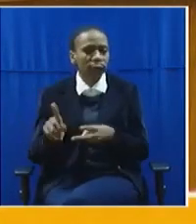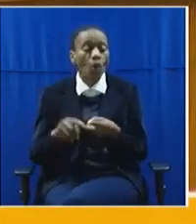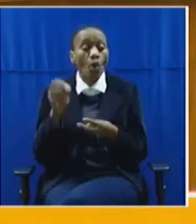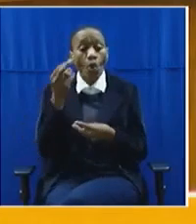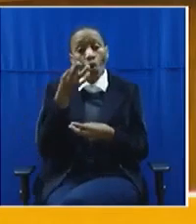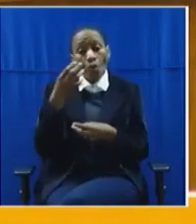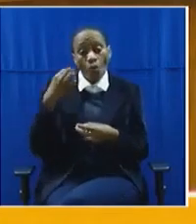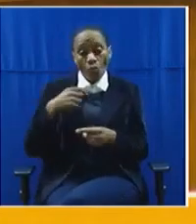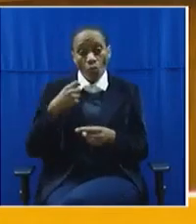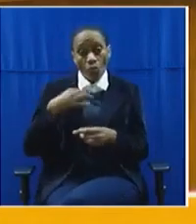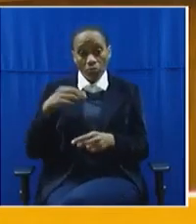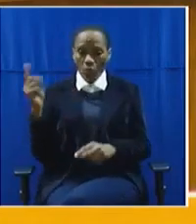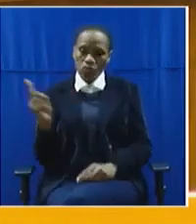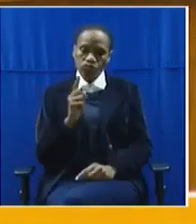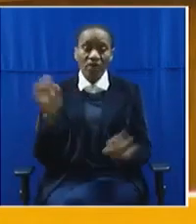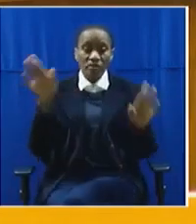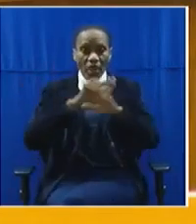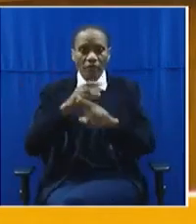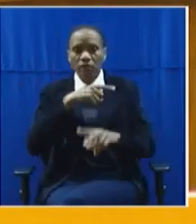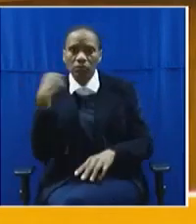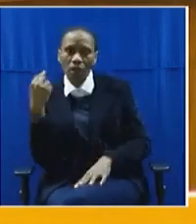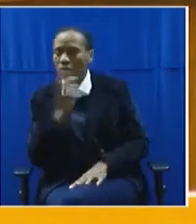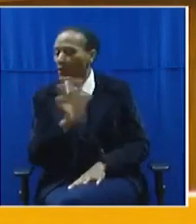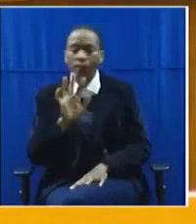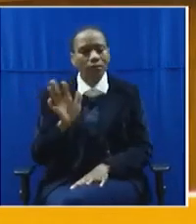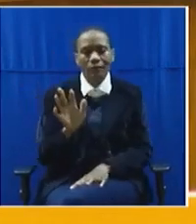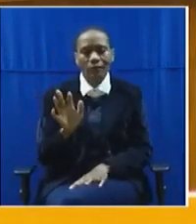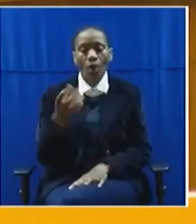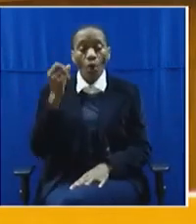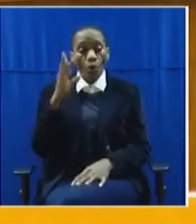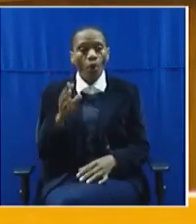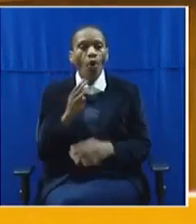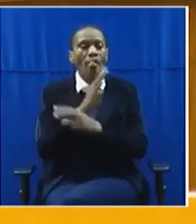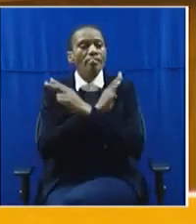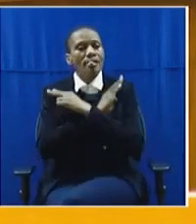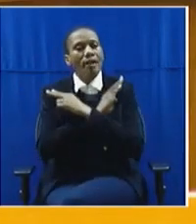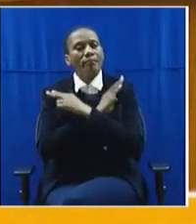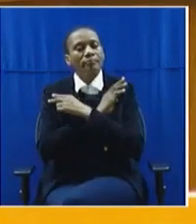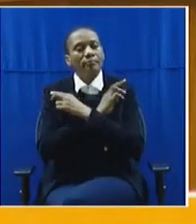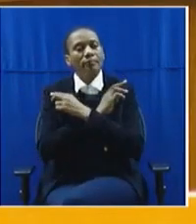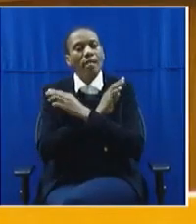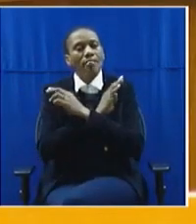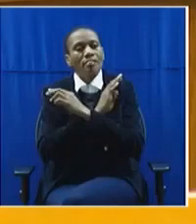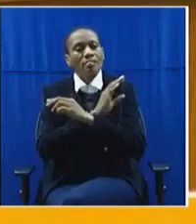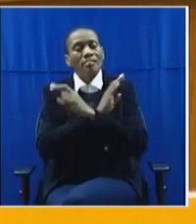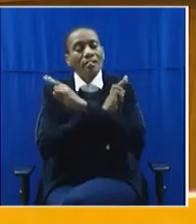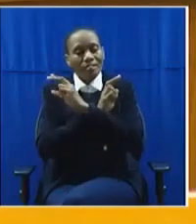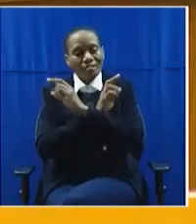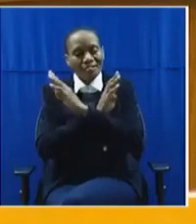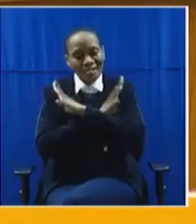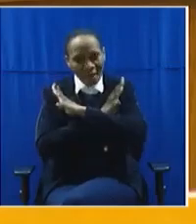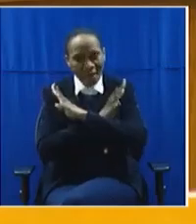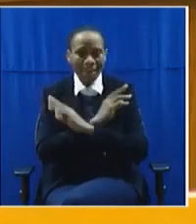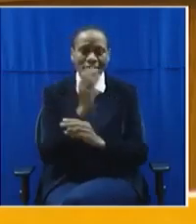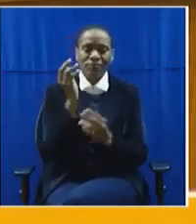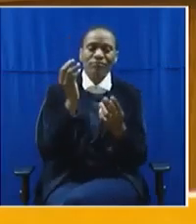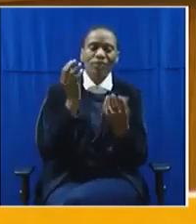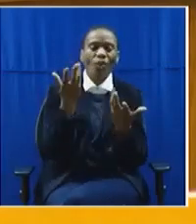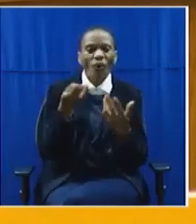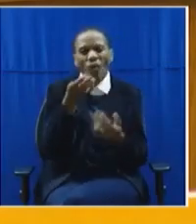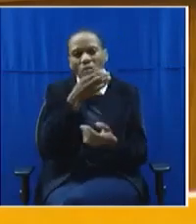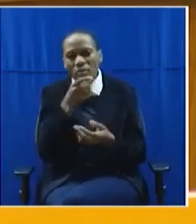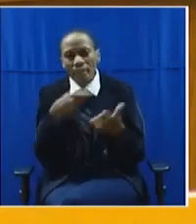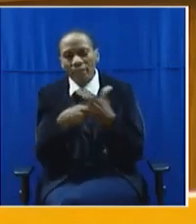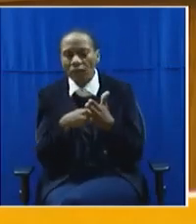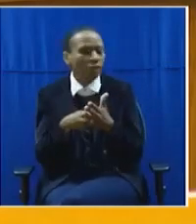the streets late at night. She didn't die in a club and she didn't die in a pub. She died collecting a